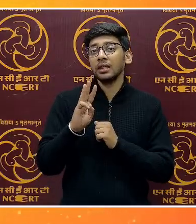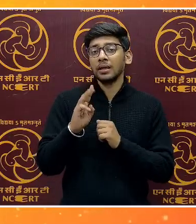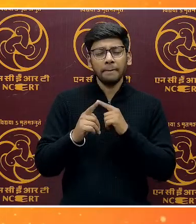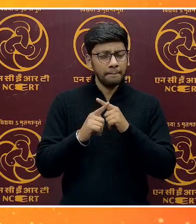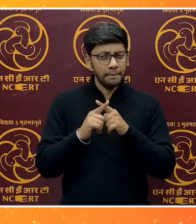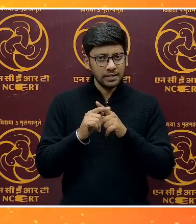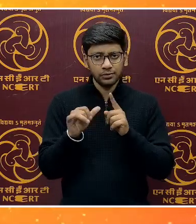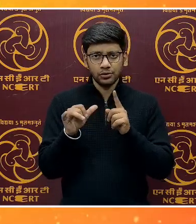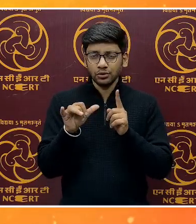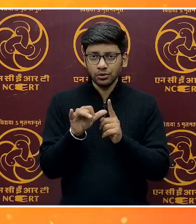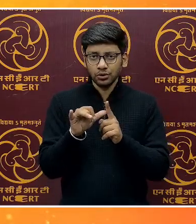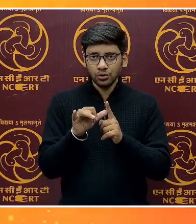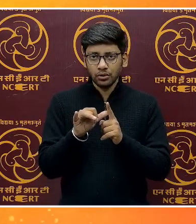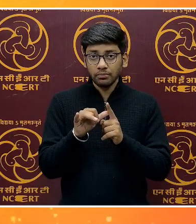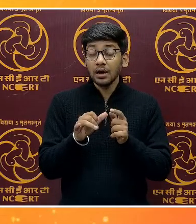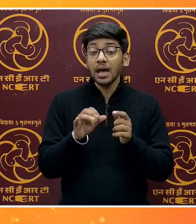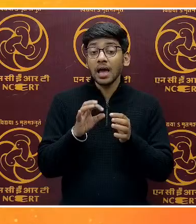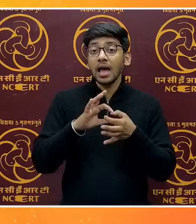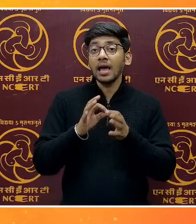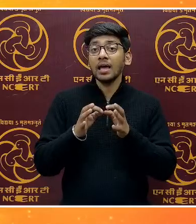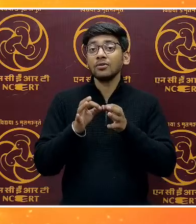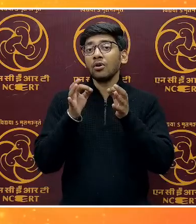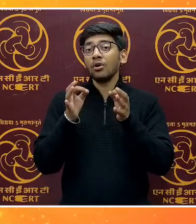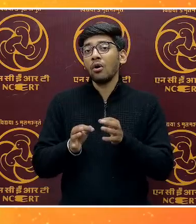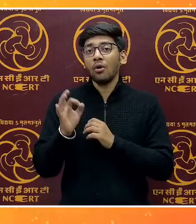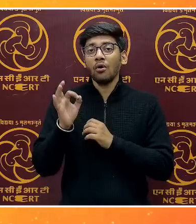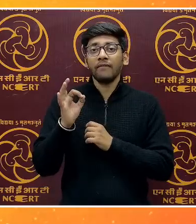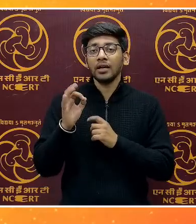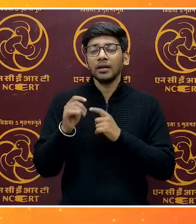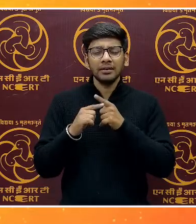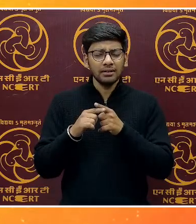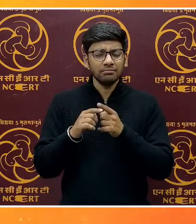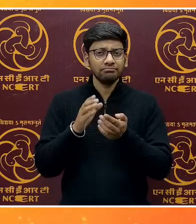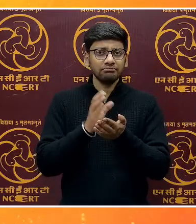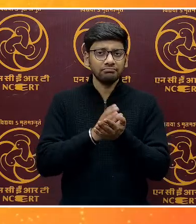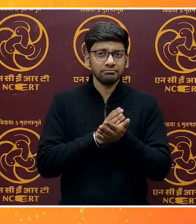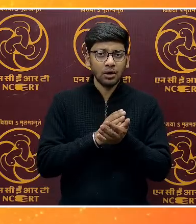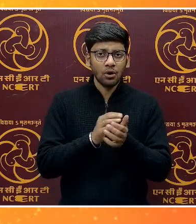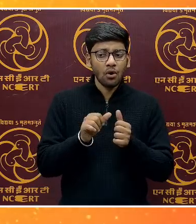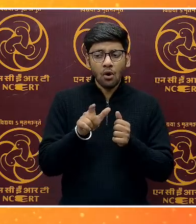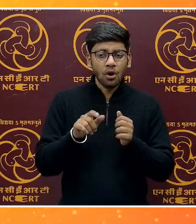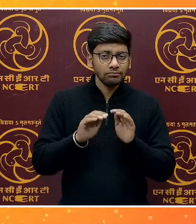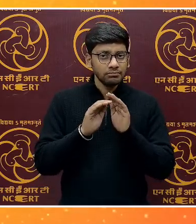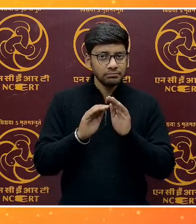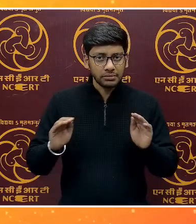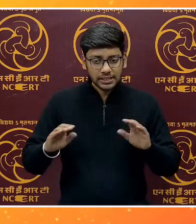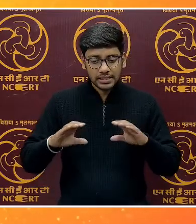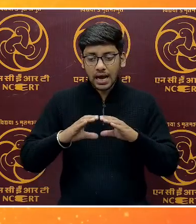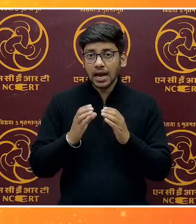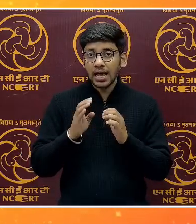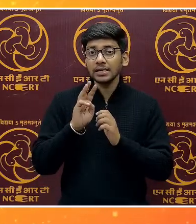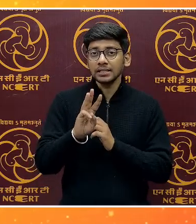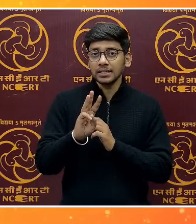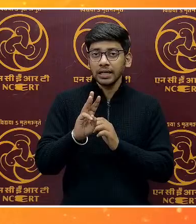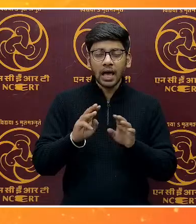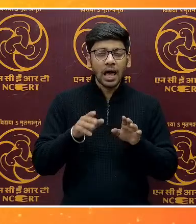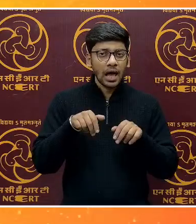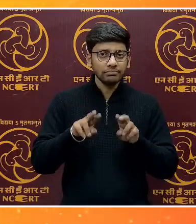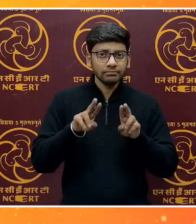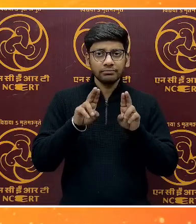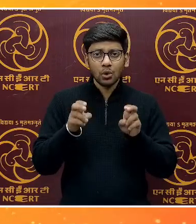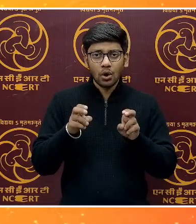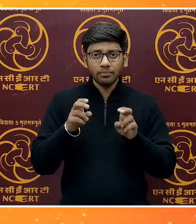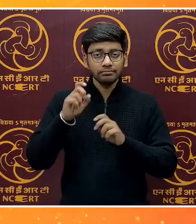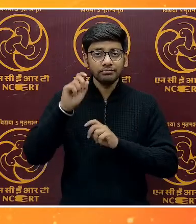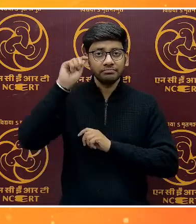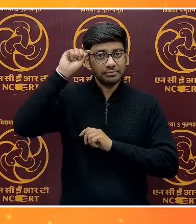also on our YouTube handle NCERT Official. This session is meant for our young learners of class 3 and the subject that we are taking up is